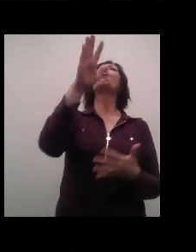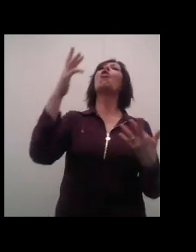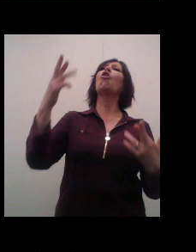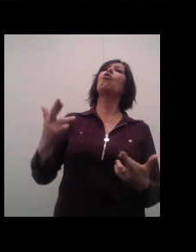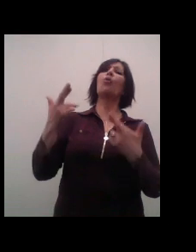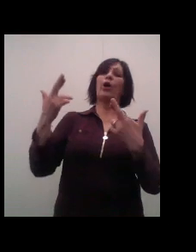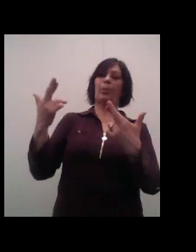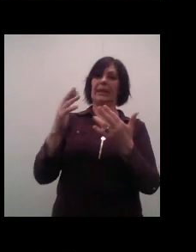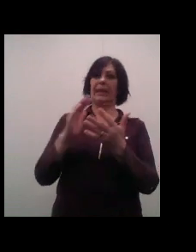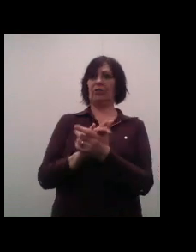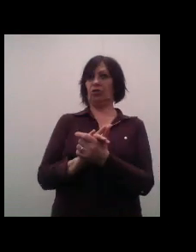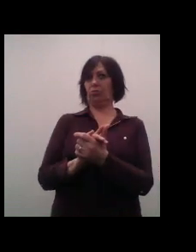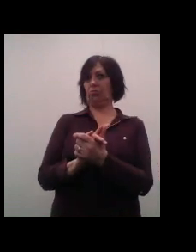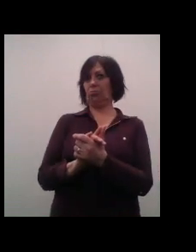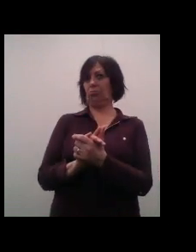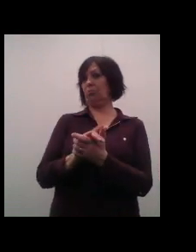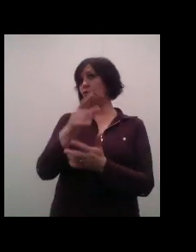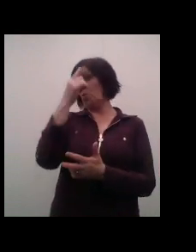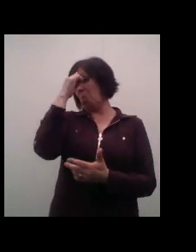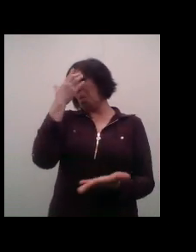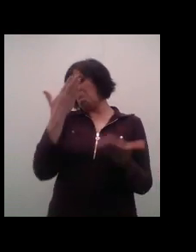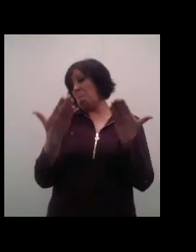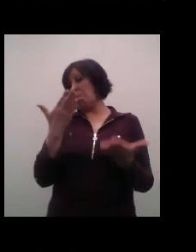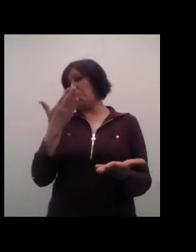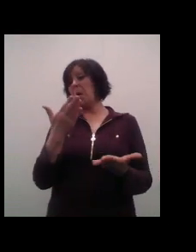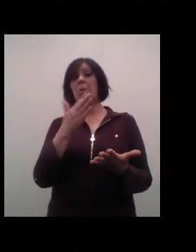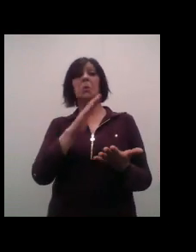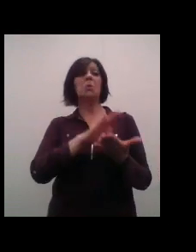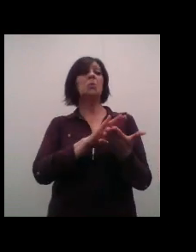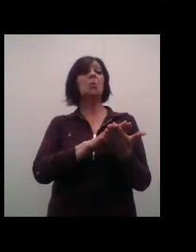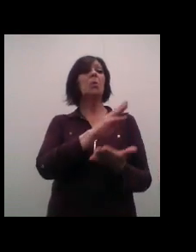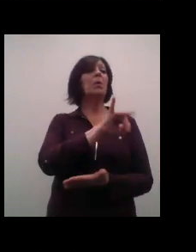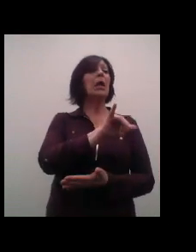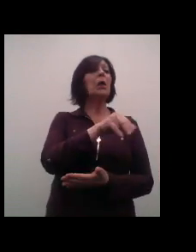seeing as you thought perhaps there could be school toward the end of May and June.